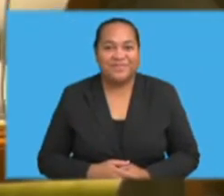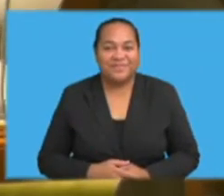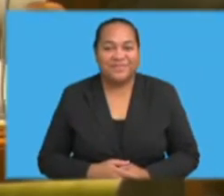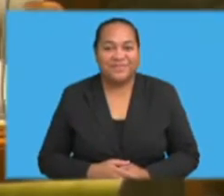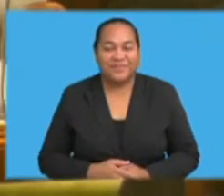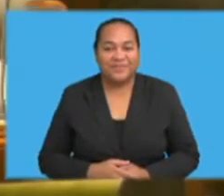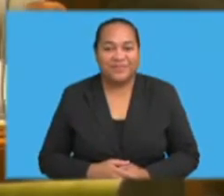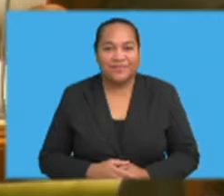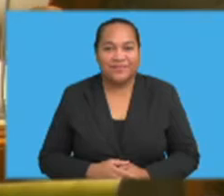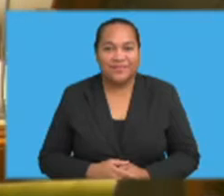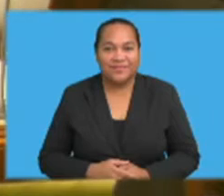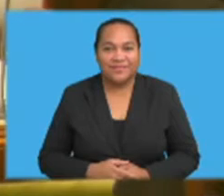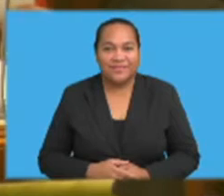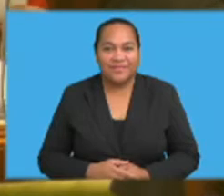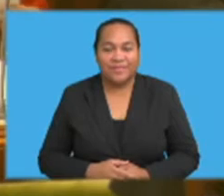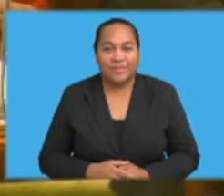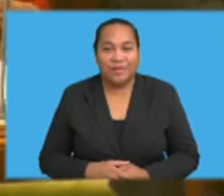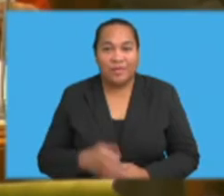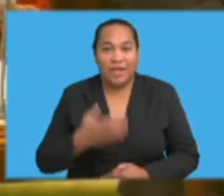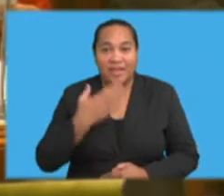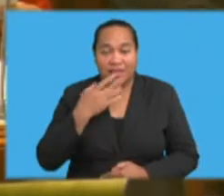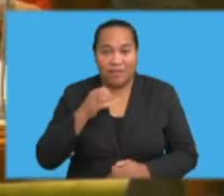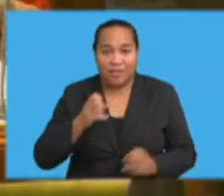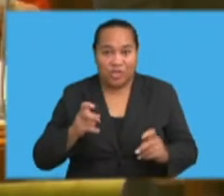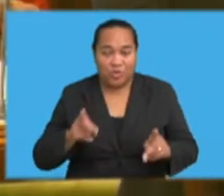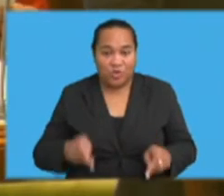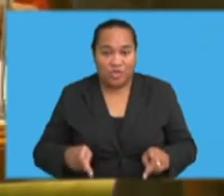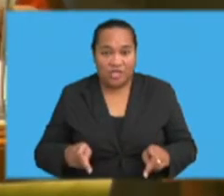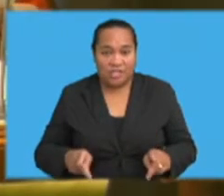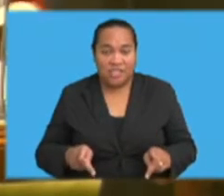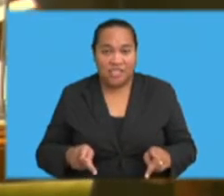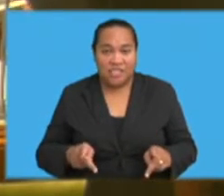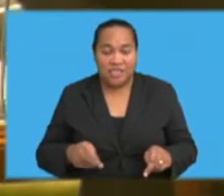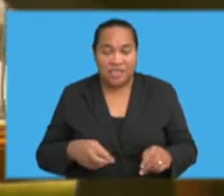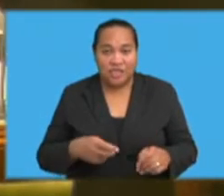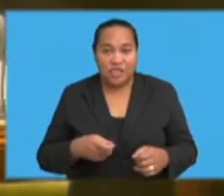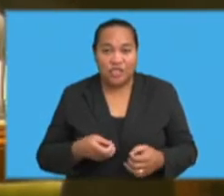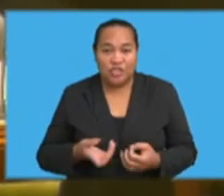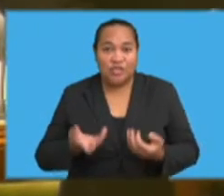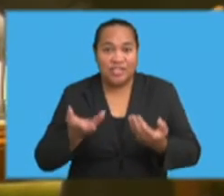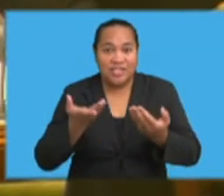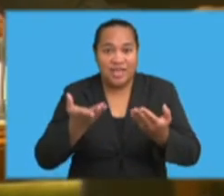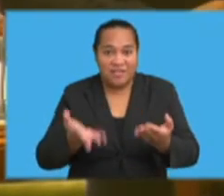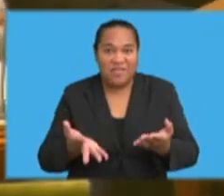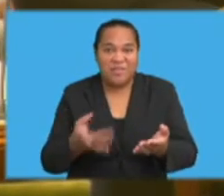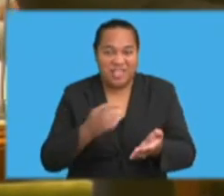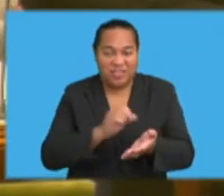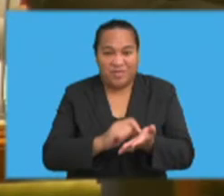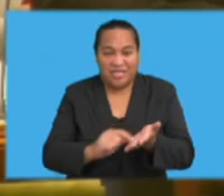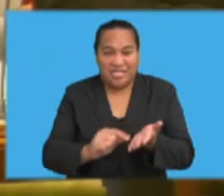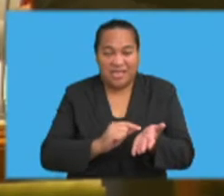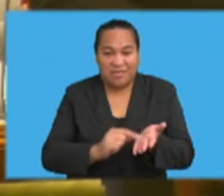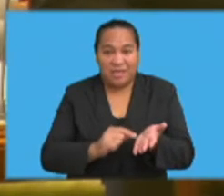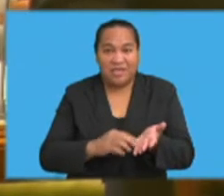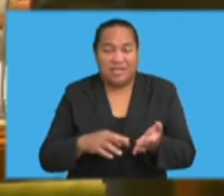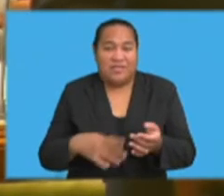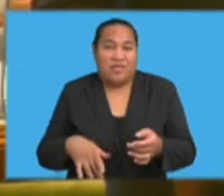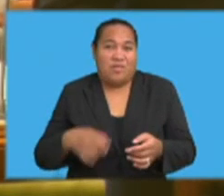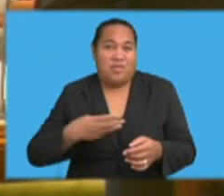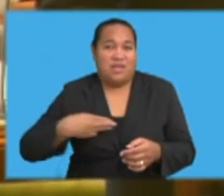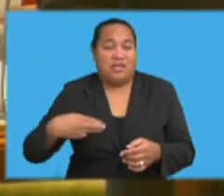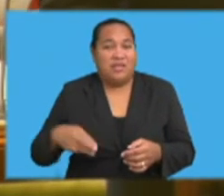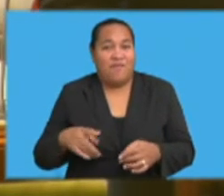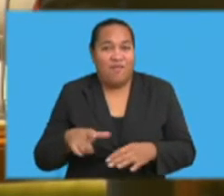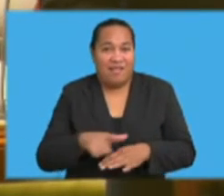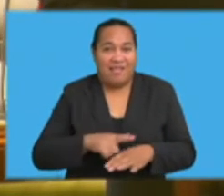Madam Speaker, I thank you for this opportunity to deliver a ministerial statement in my capacity as the Minister for Lands and Mineral